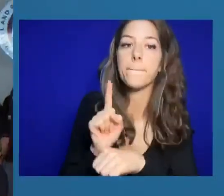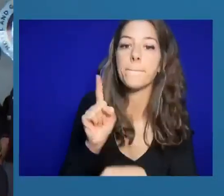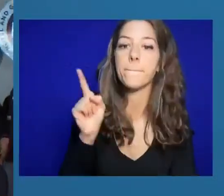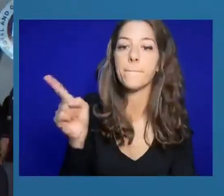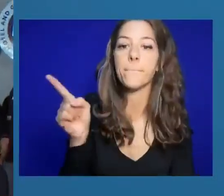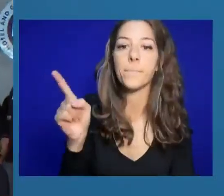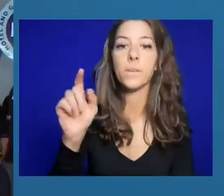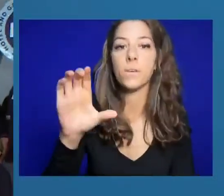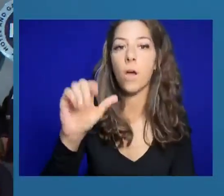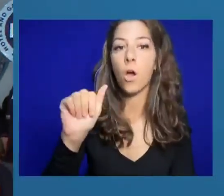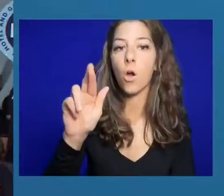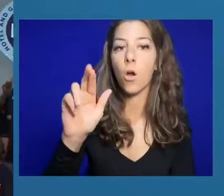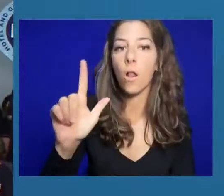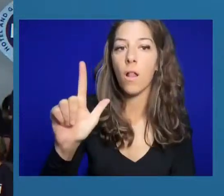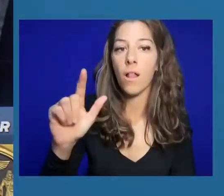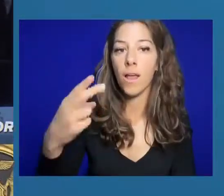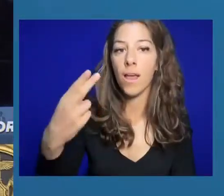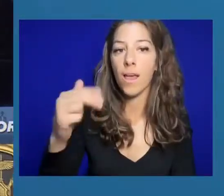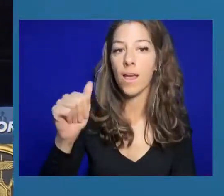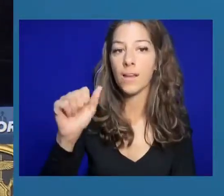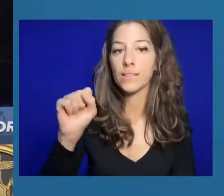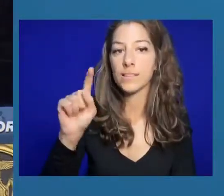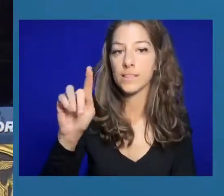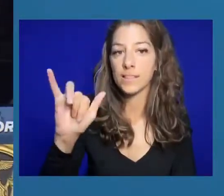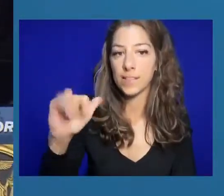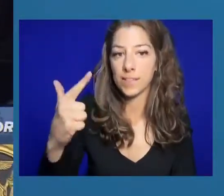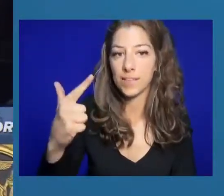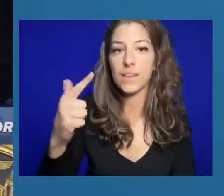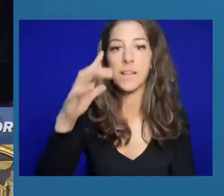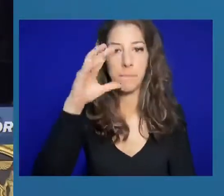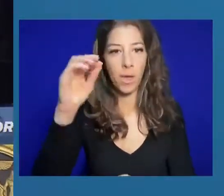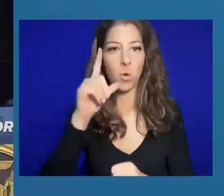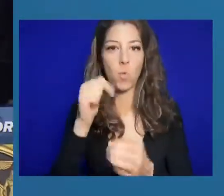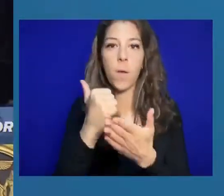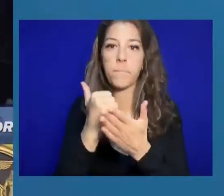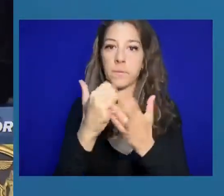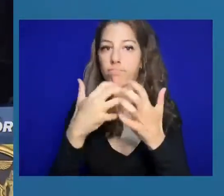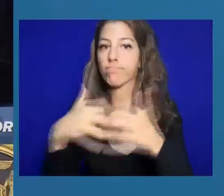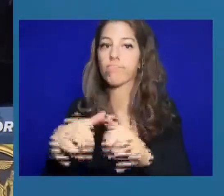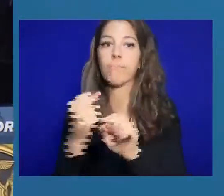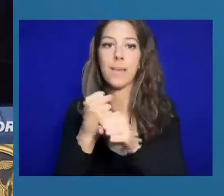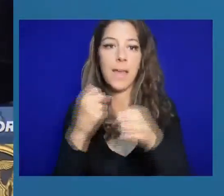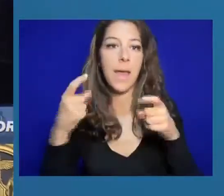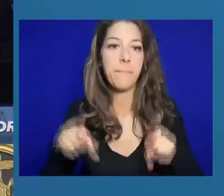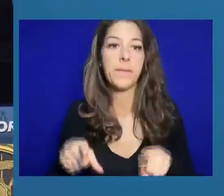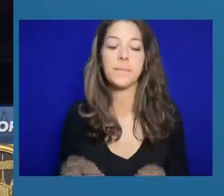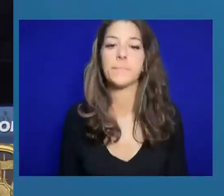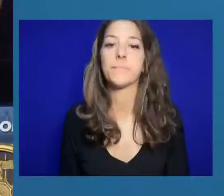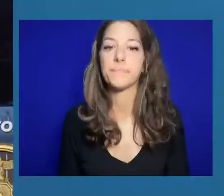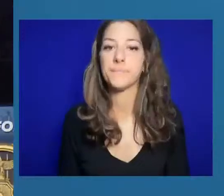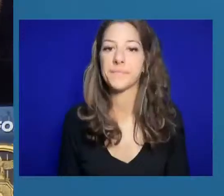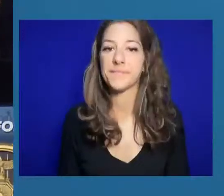Carl Heastie, the man who helped make this happen. Carl Heastie.